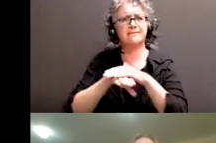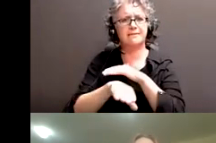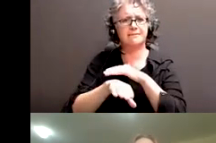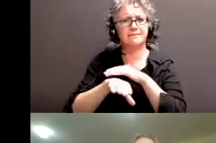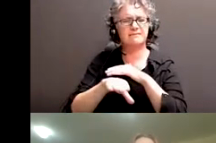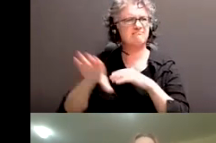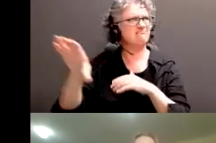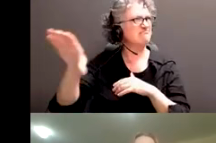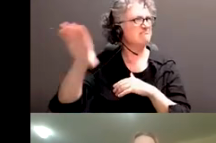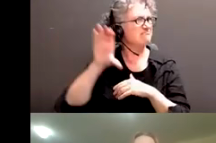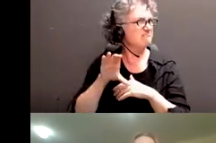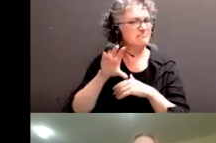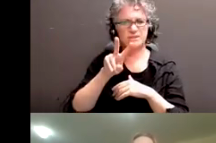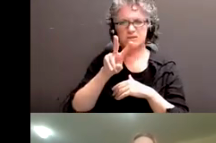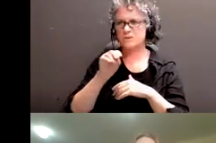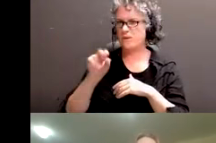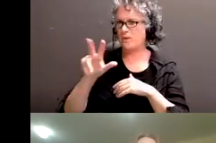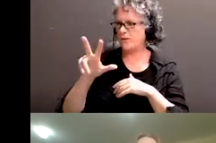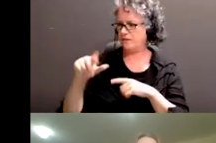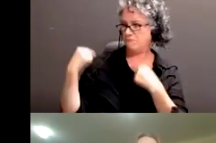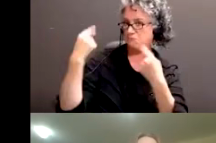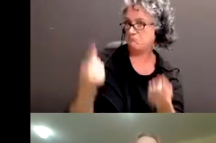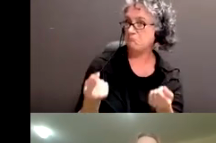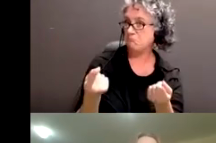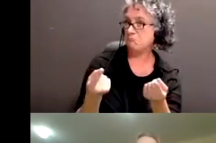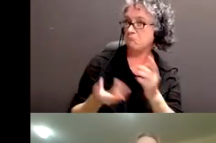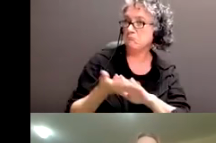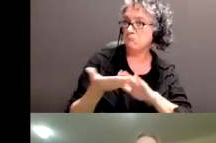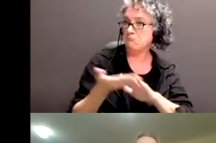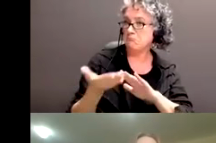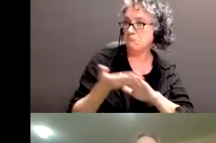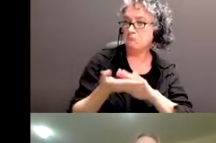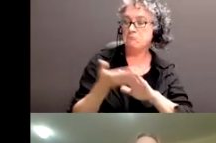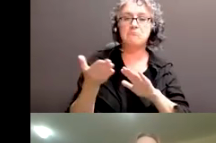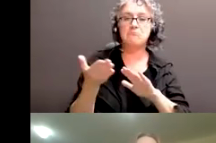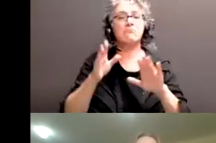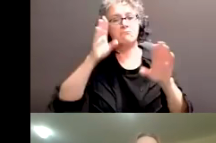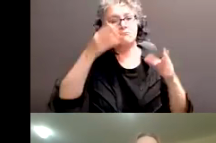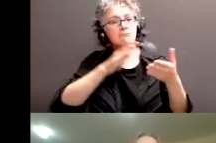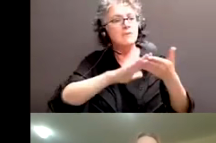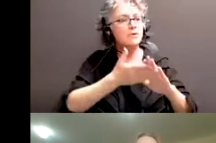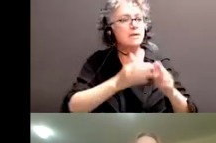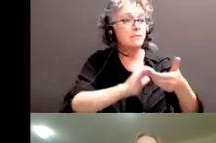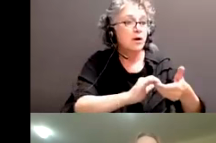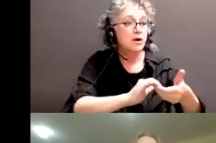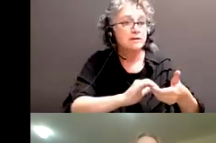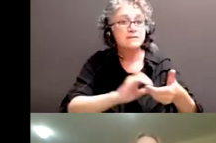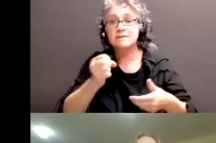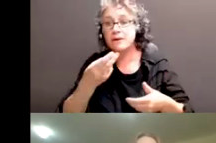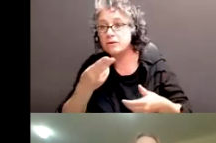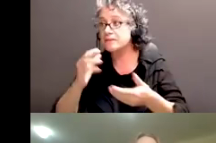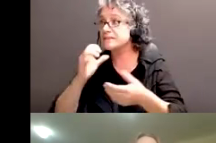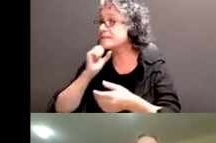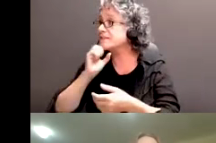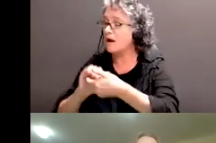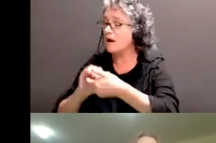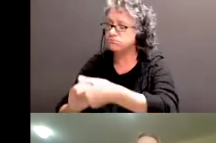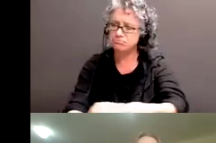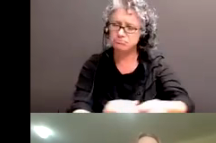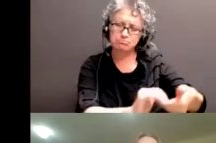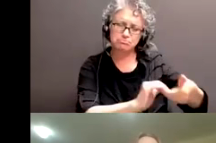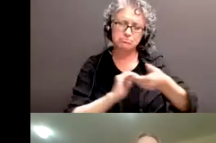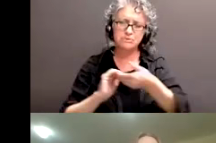2003. And we continue to work collaboratively with our community partners and stakeholders and seniors in our community to implement the goals of